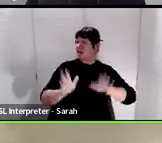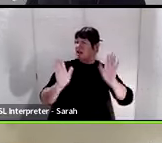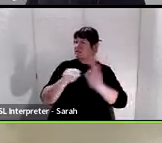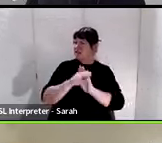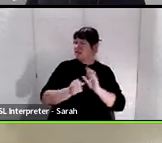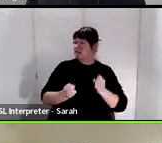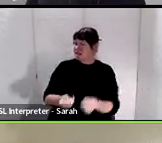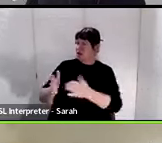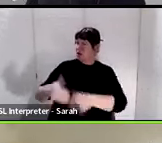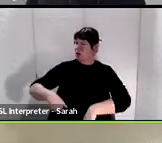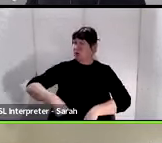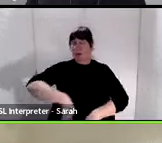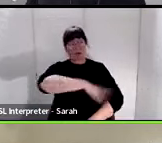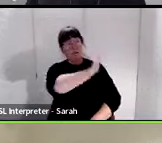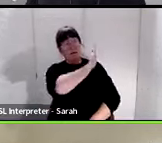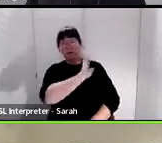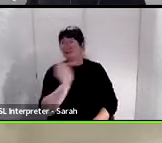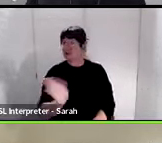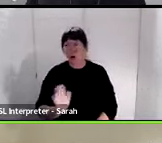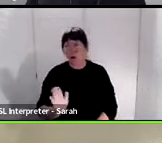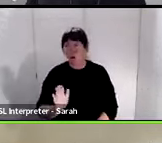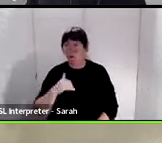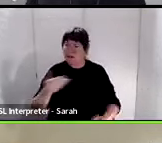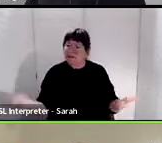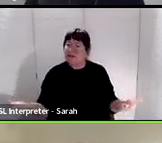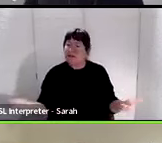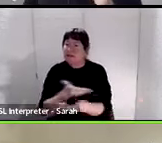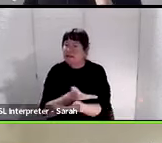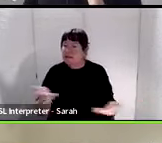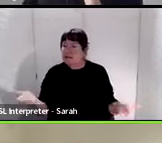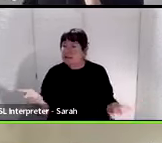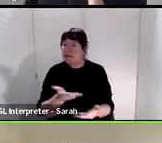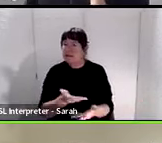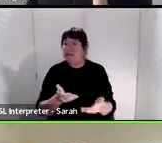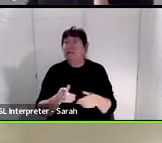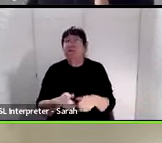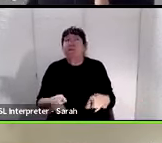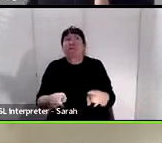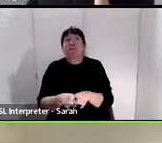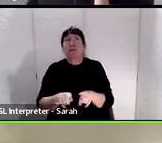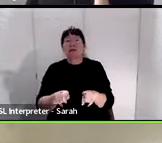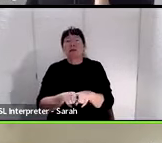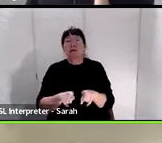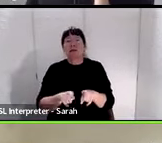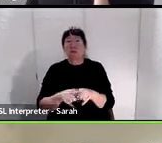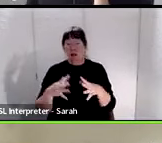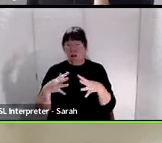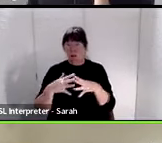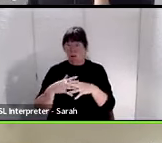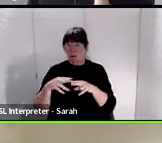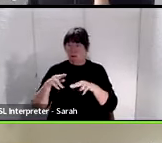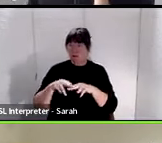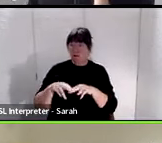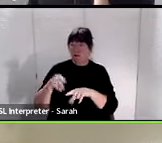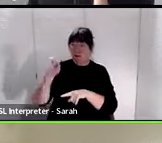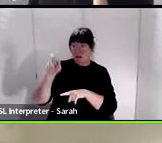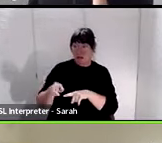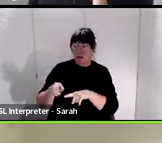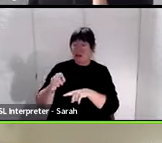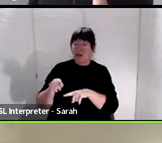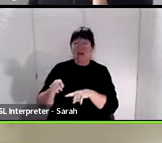away. The other architecture that Warren Forster and others have described is a really important part